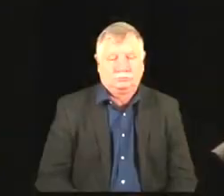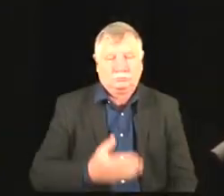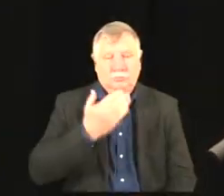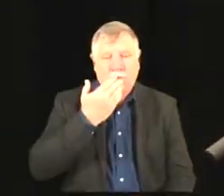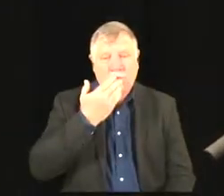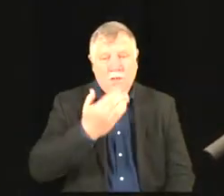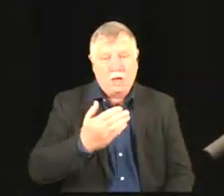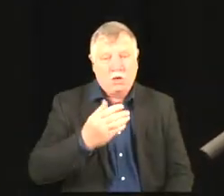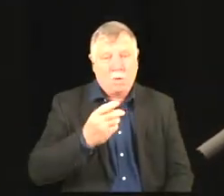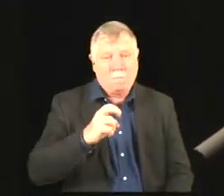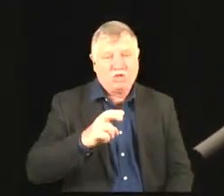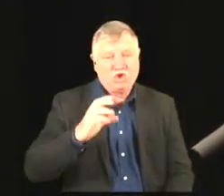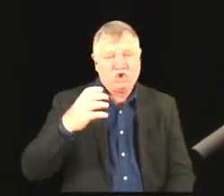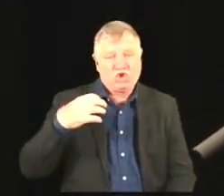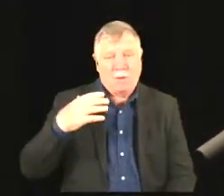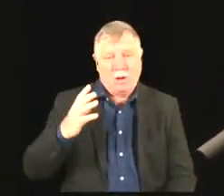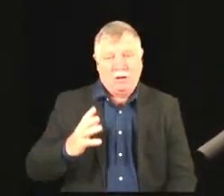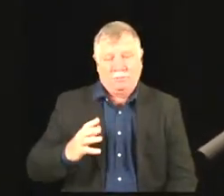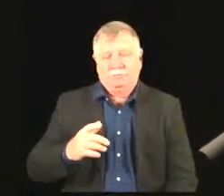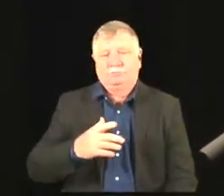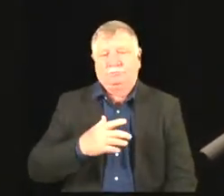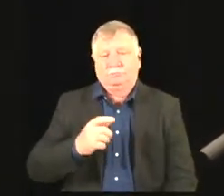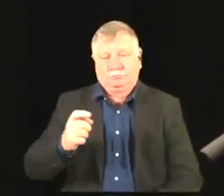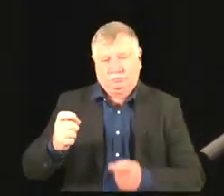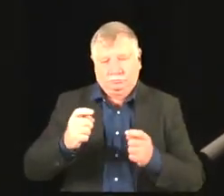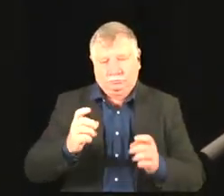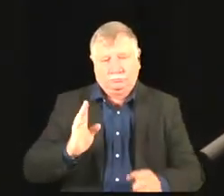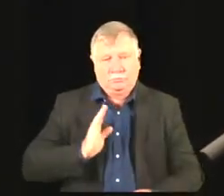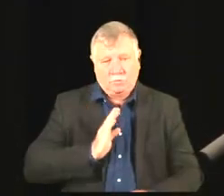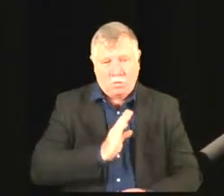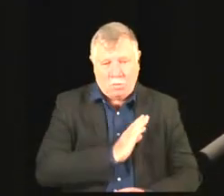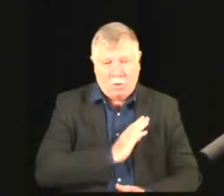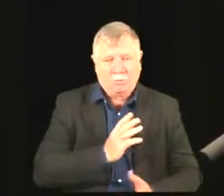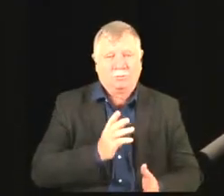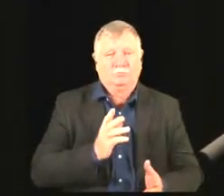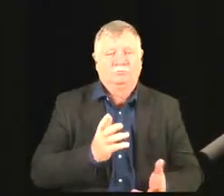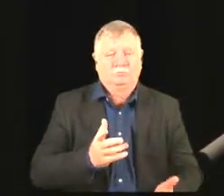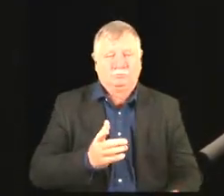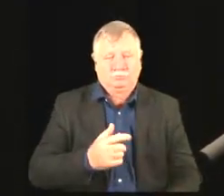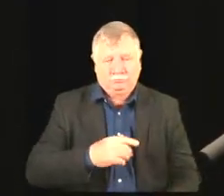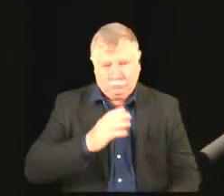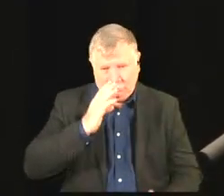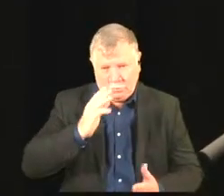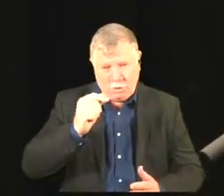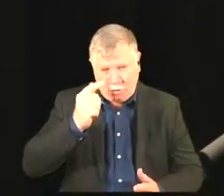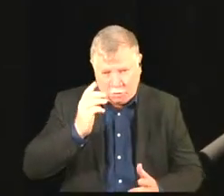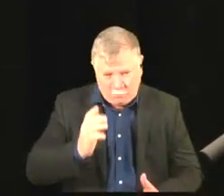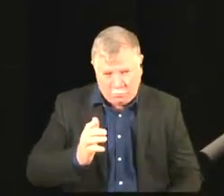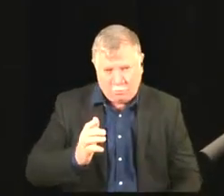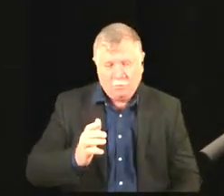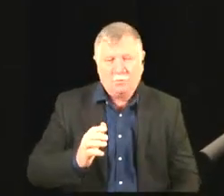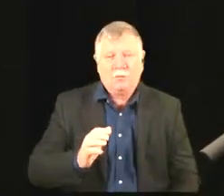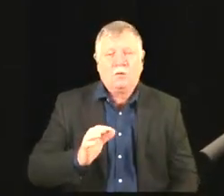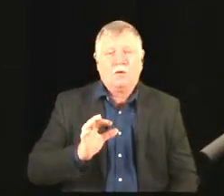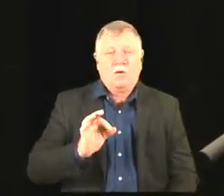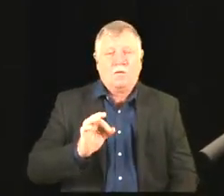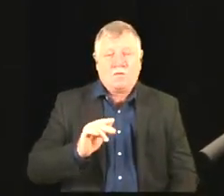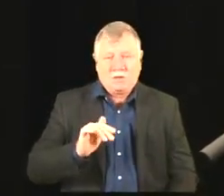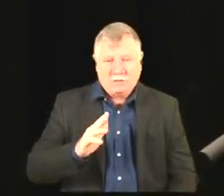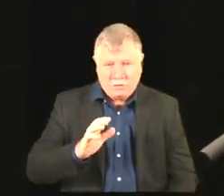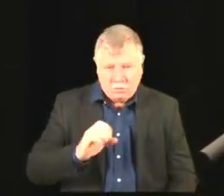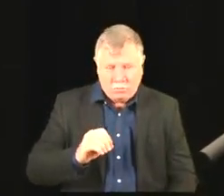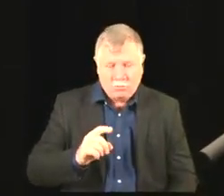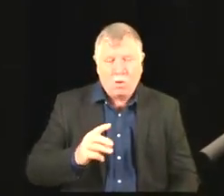Thank you, Mr. Chairman, Executive Director, board members. Saludo, Gobernadora Francisco. Welcome